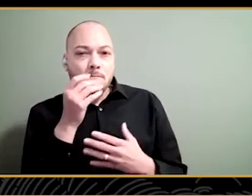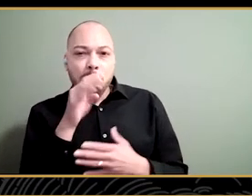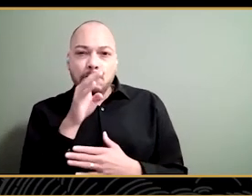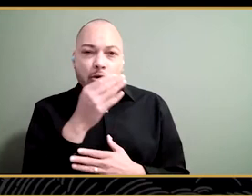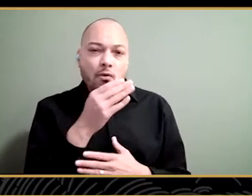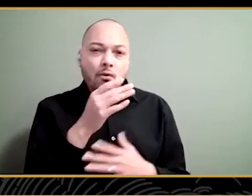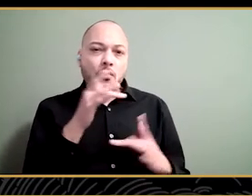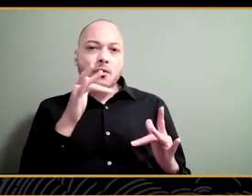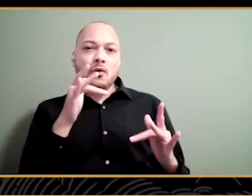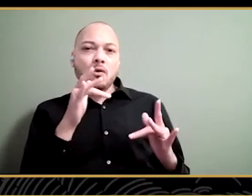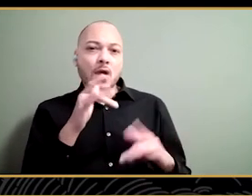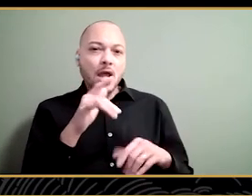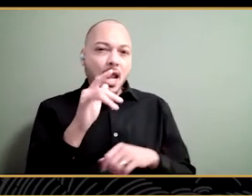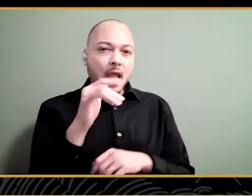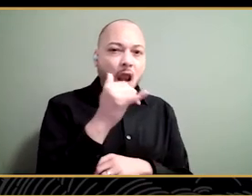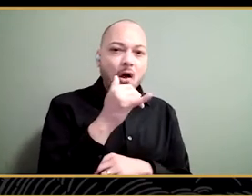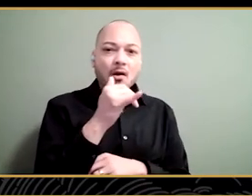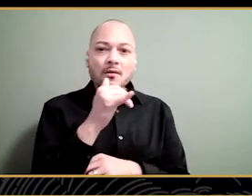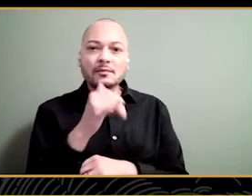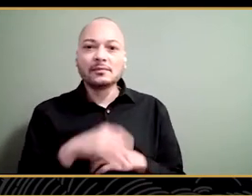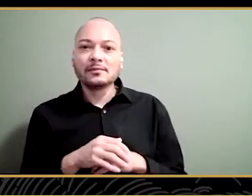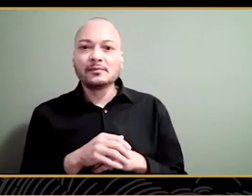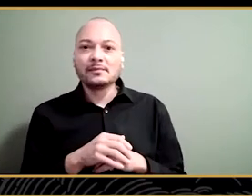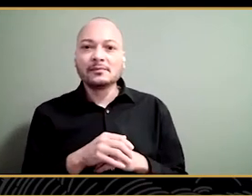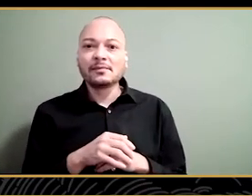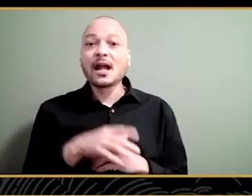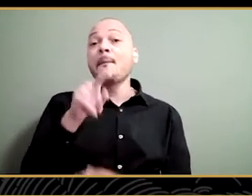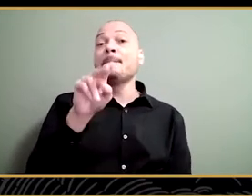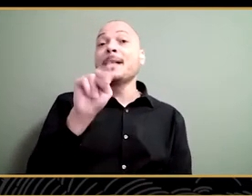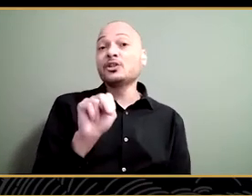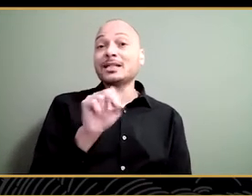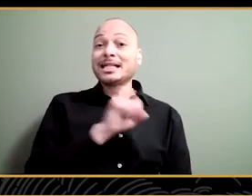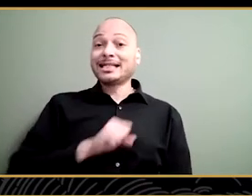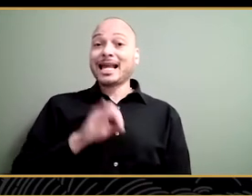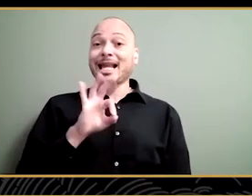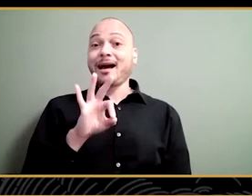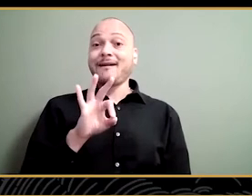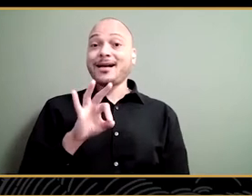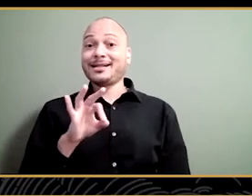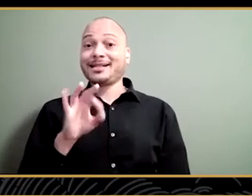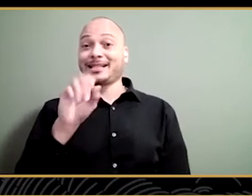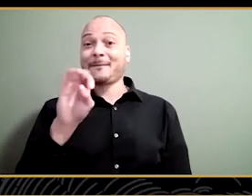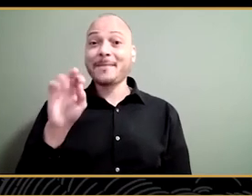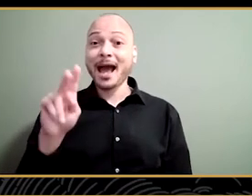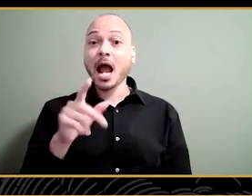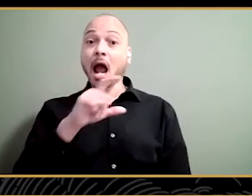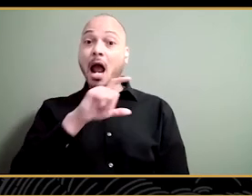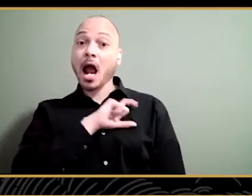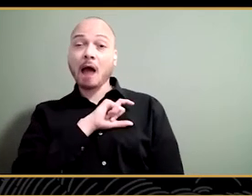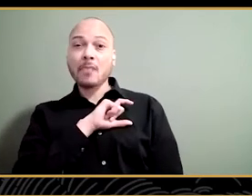Patron saint of smack. A cop, flustered, tugged up his shorts.